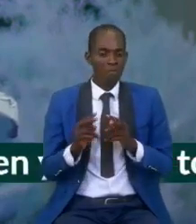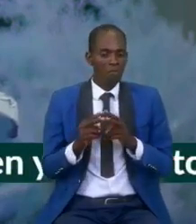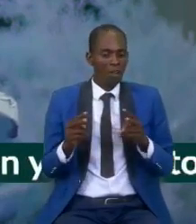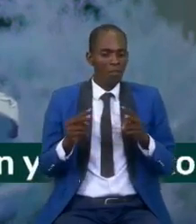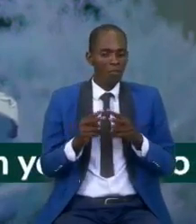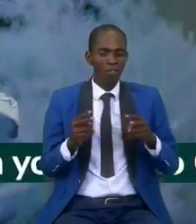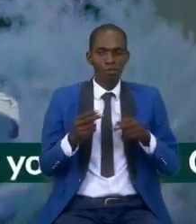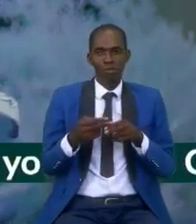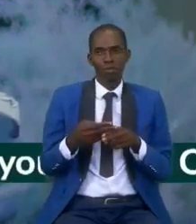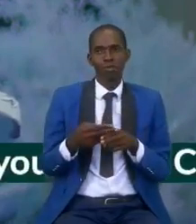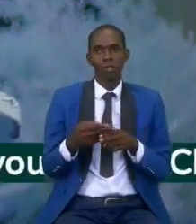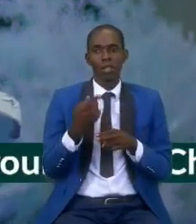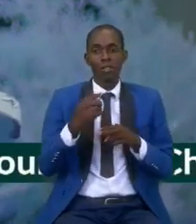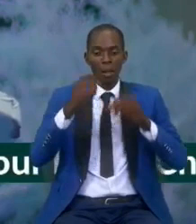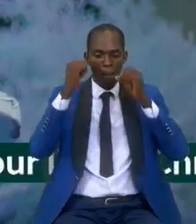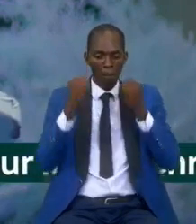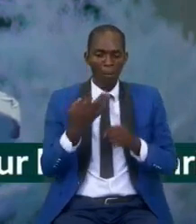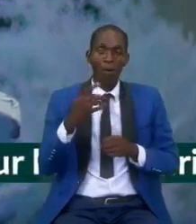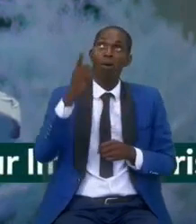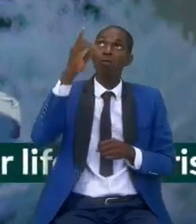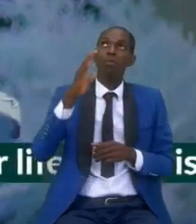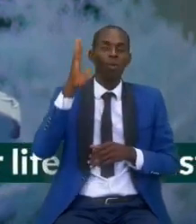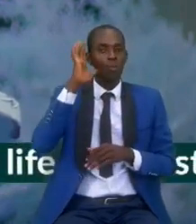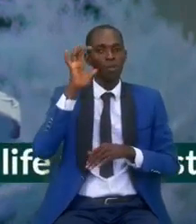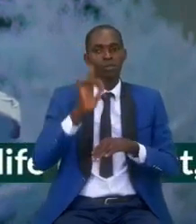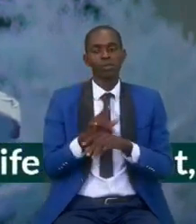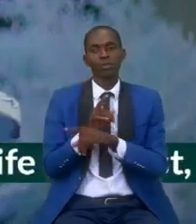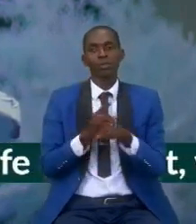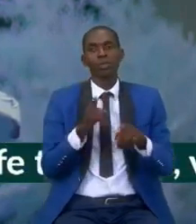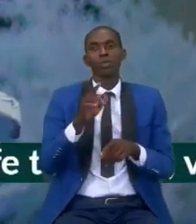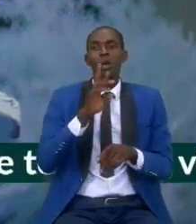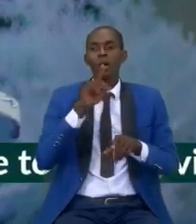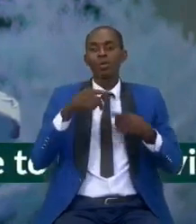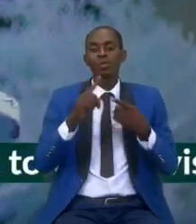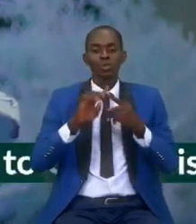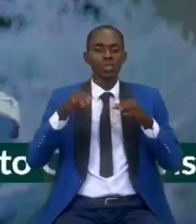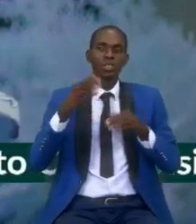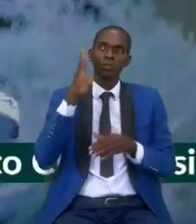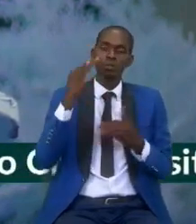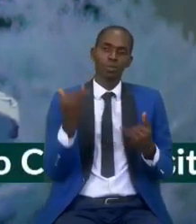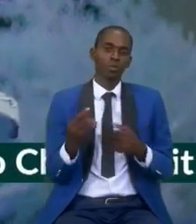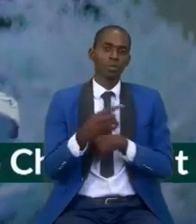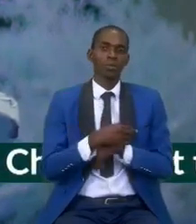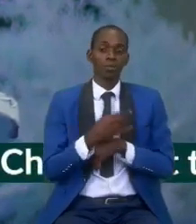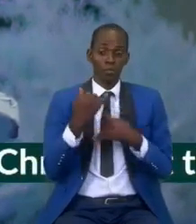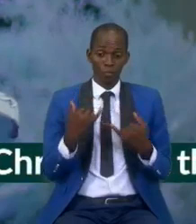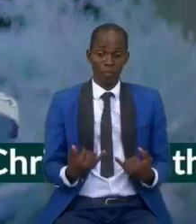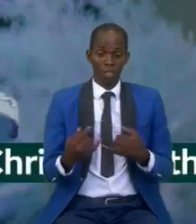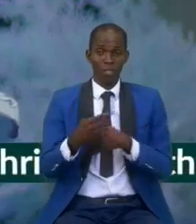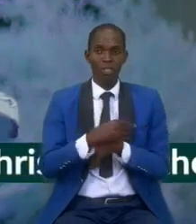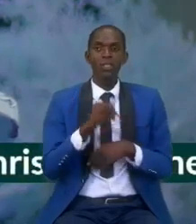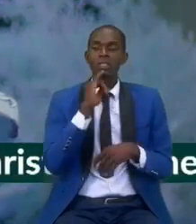are going to give testimony today. Today is the day heaven has written for